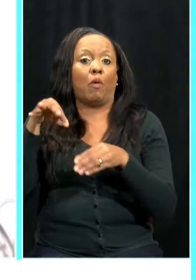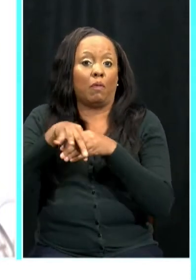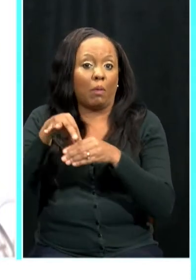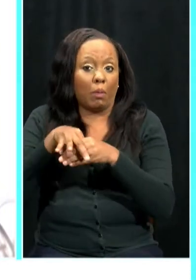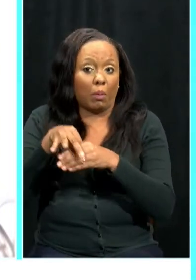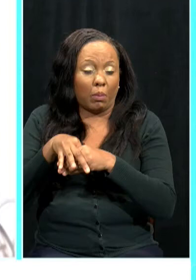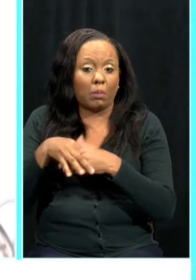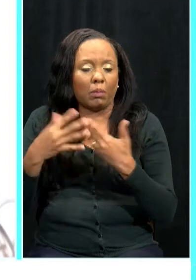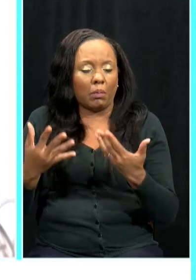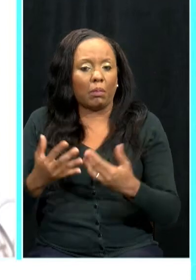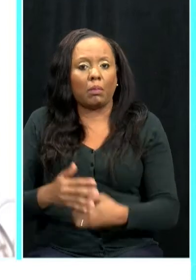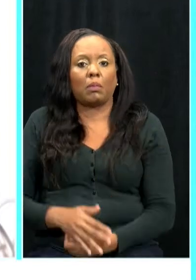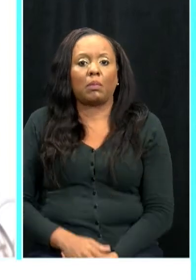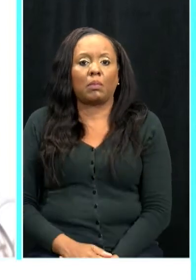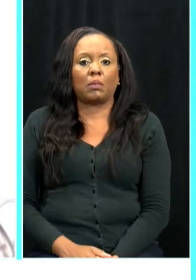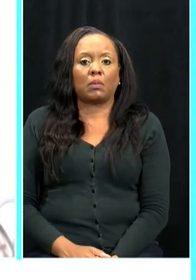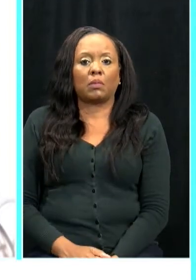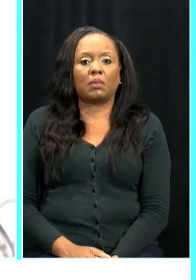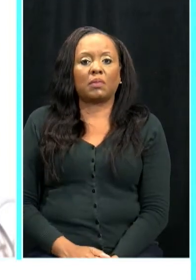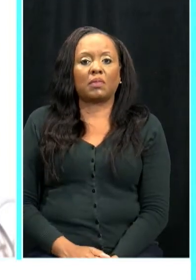and that kind of thing. And